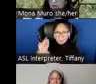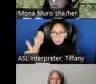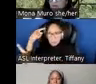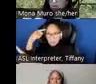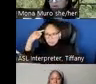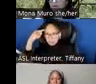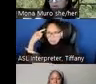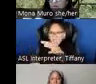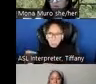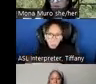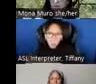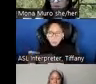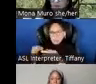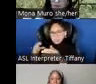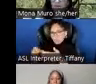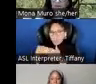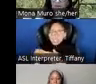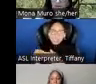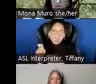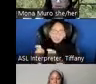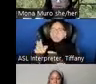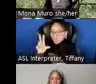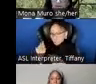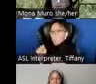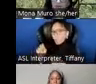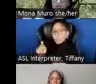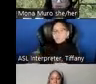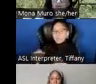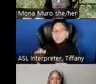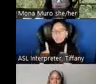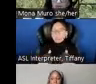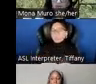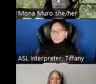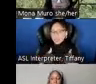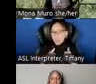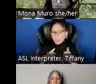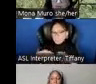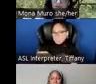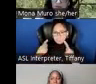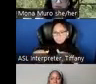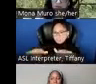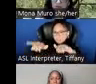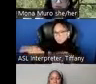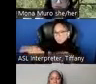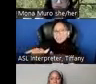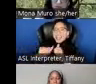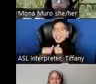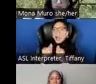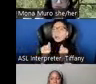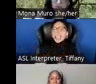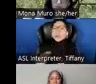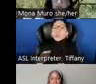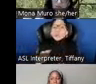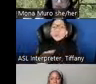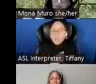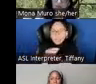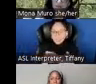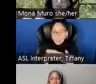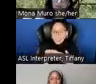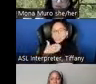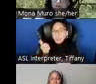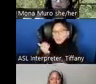courts are not going to be flexible. These people's lives are the way that they are. So like how can we bend to better serve